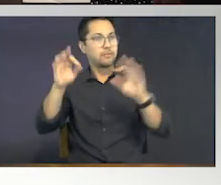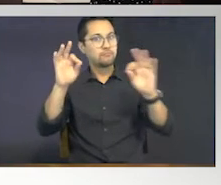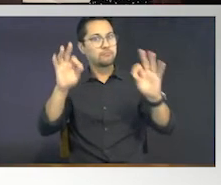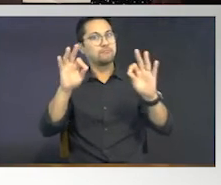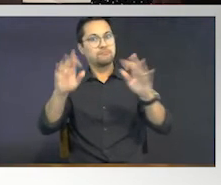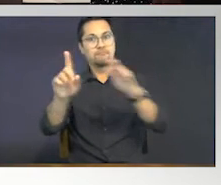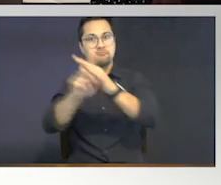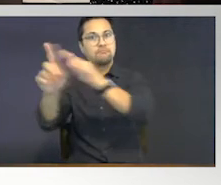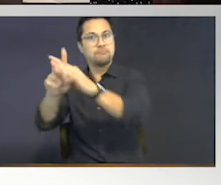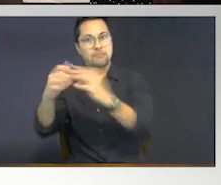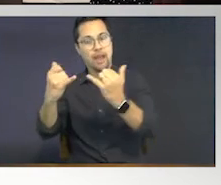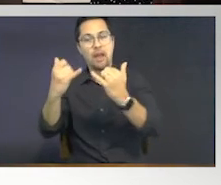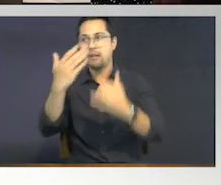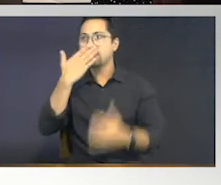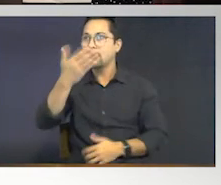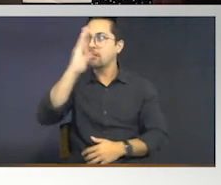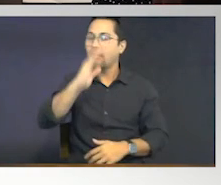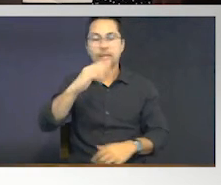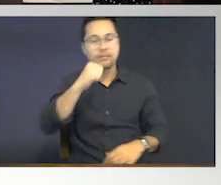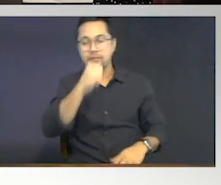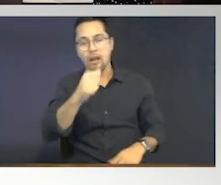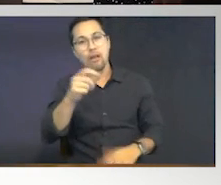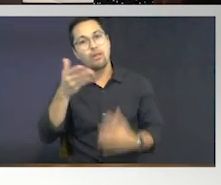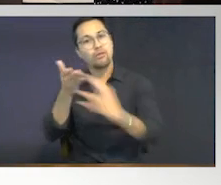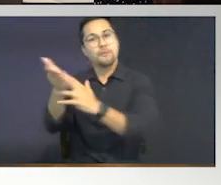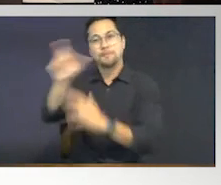now, than on Zoom anymore, but,